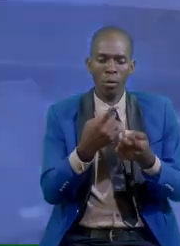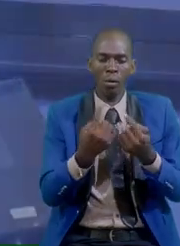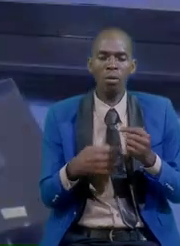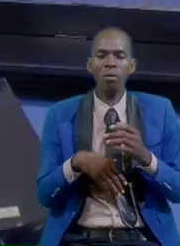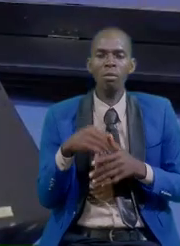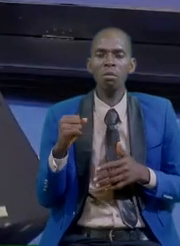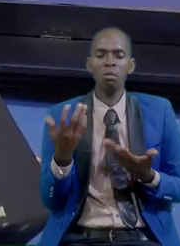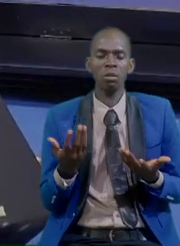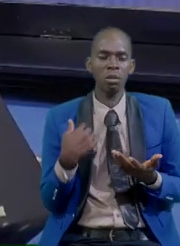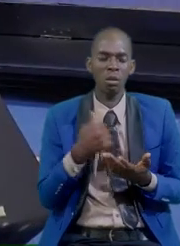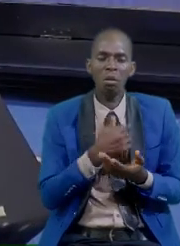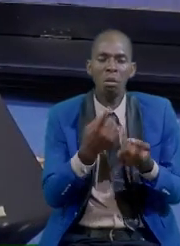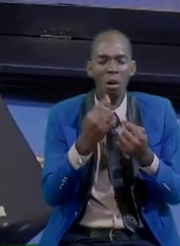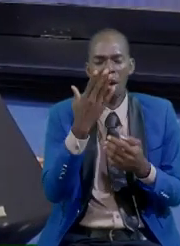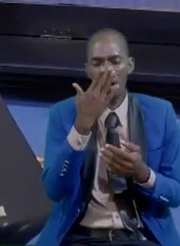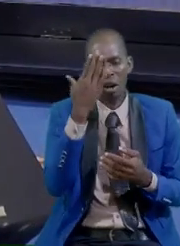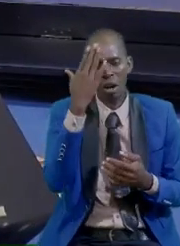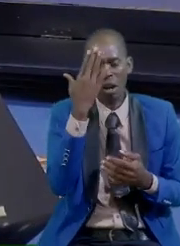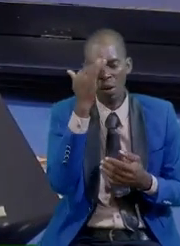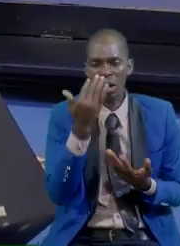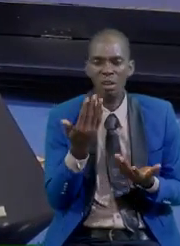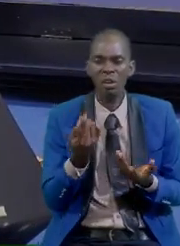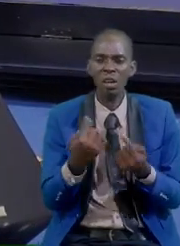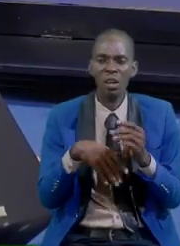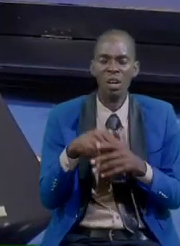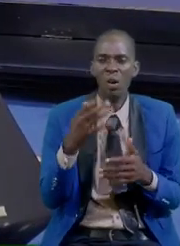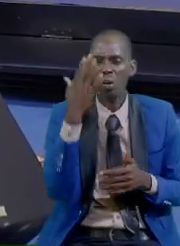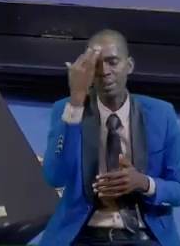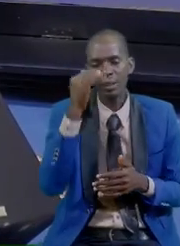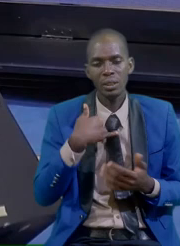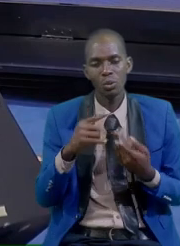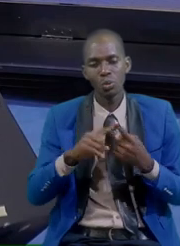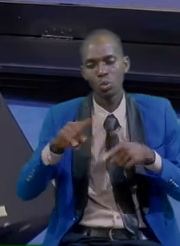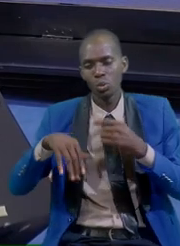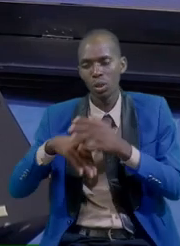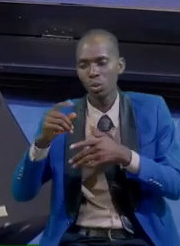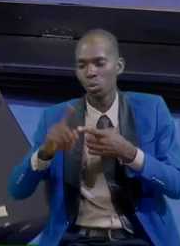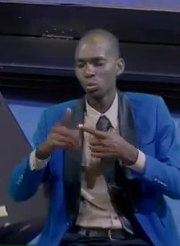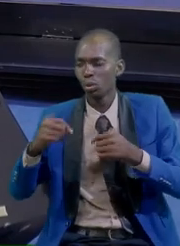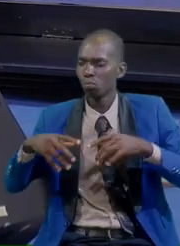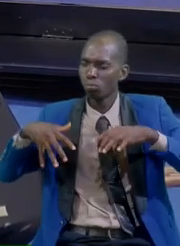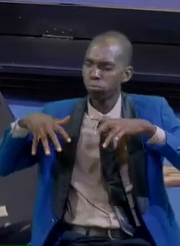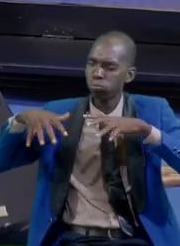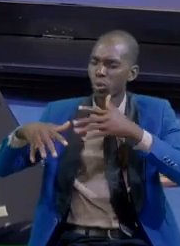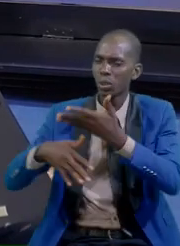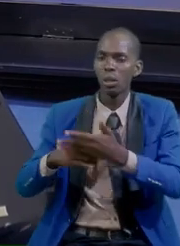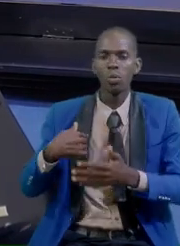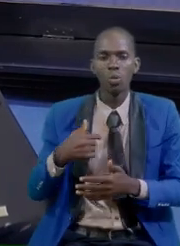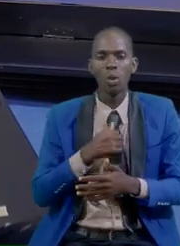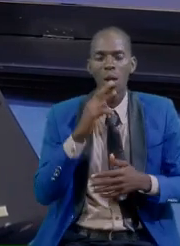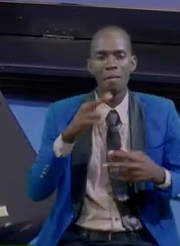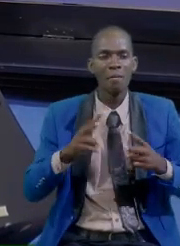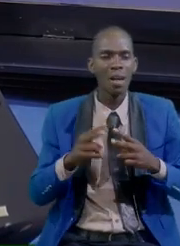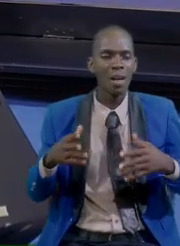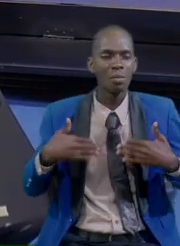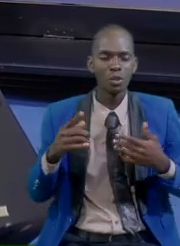I have to come out there. I want to talk to the, you know, crowd there. We're so happy we have something to tell the crowd. We're so